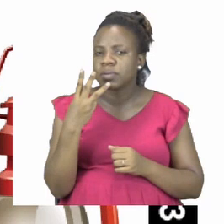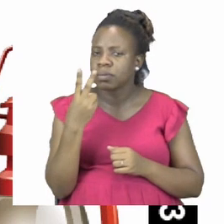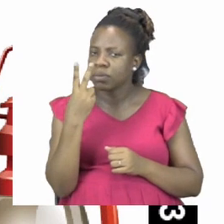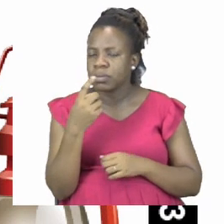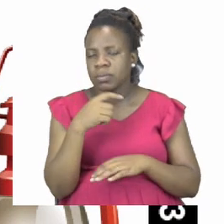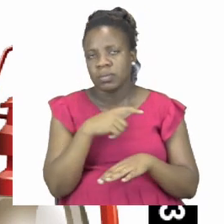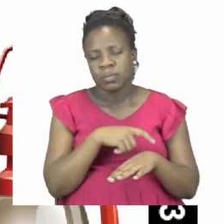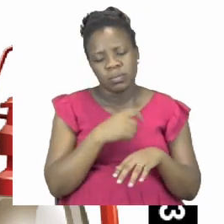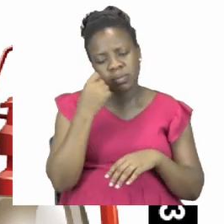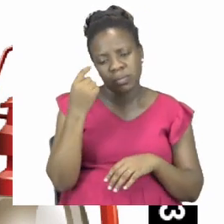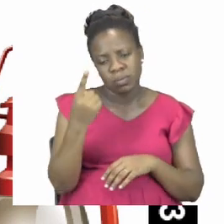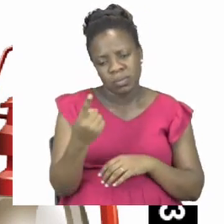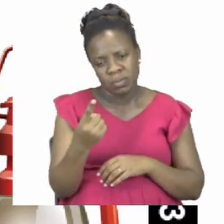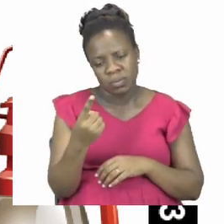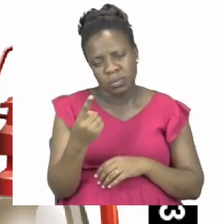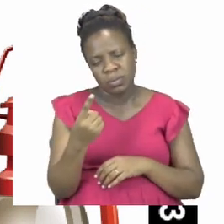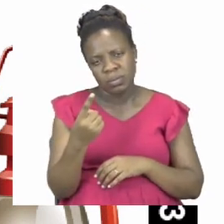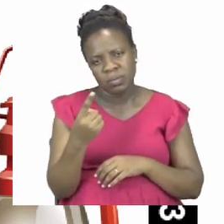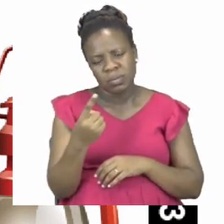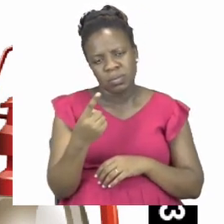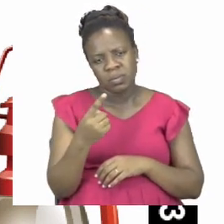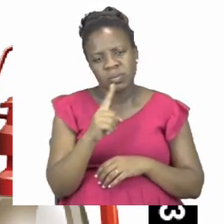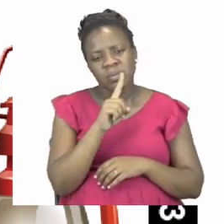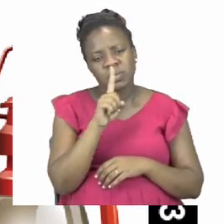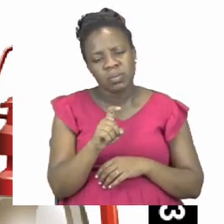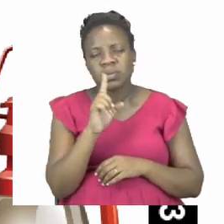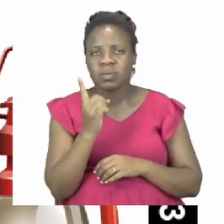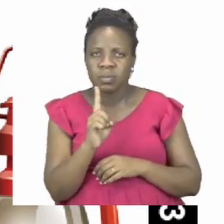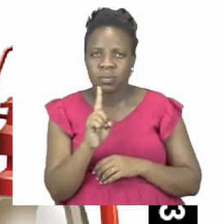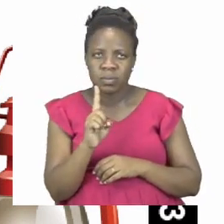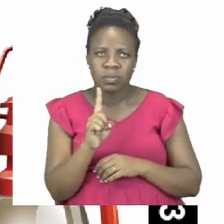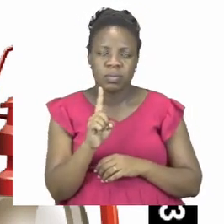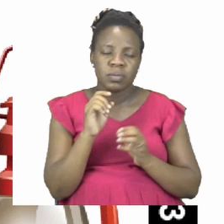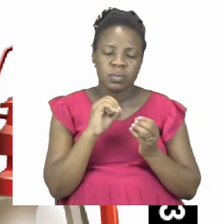you know what you are looking for in terms of answers. Number 1 says,